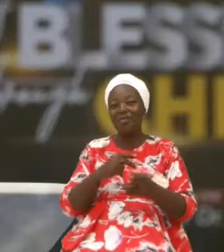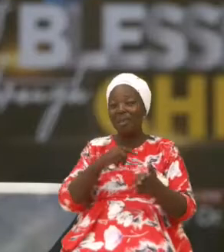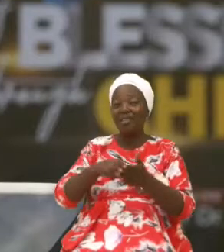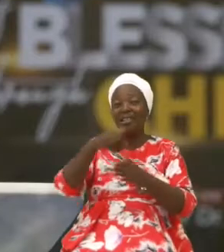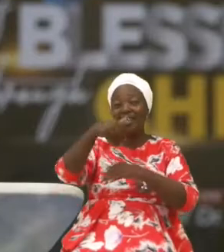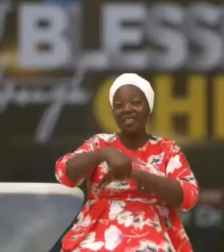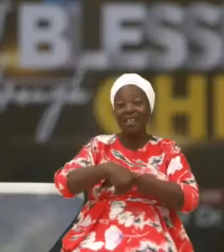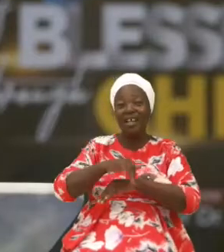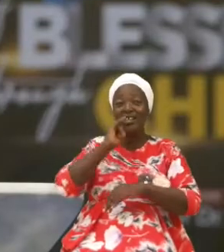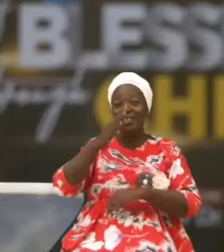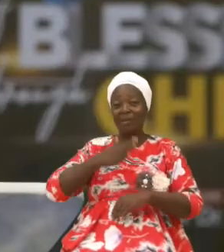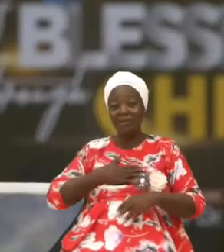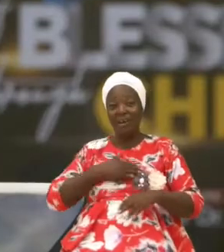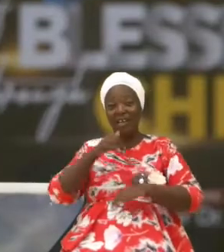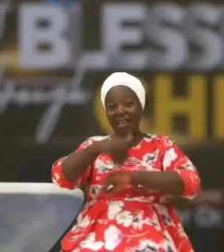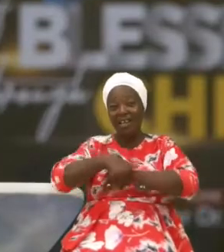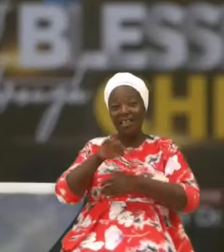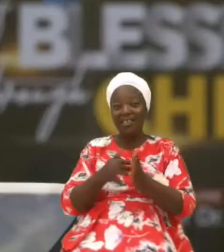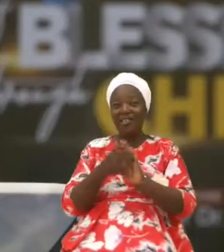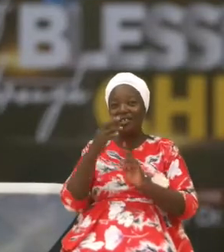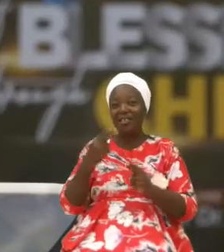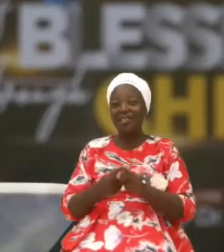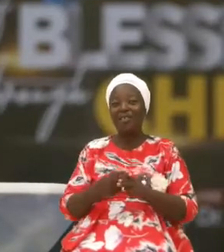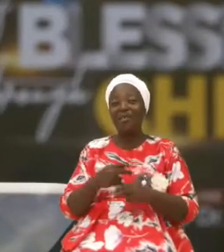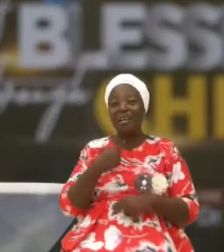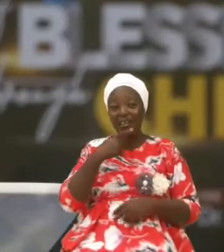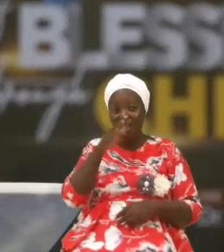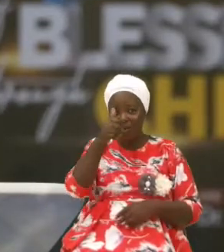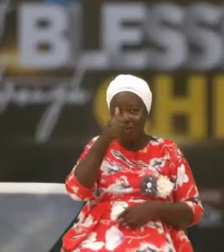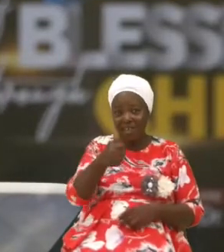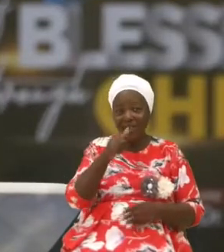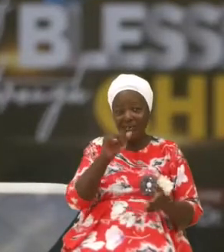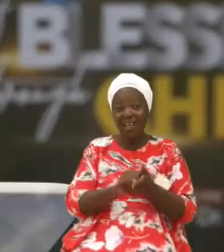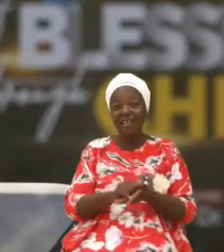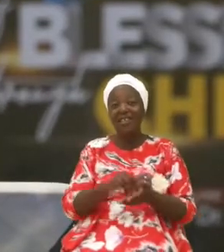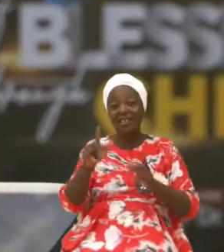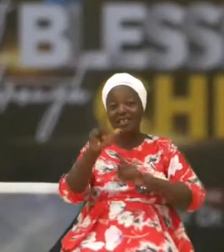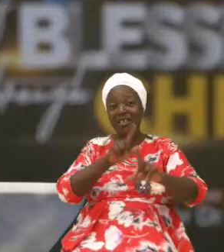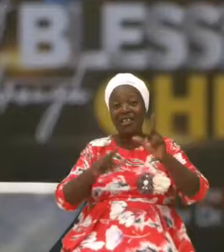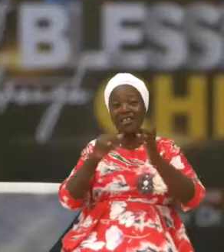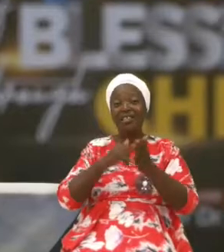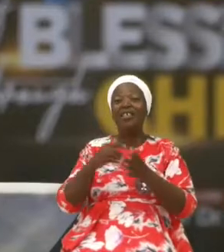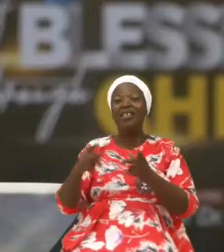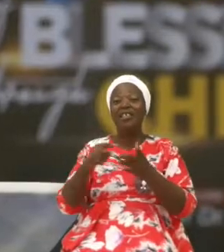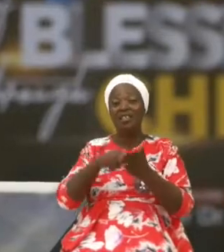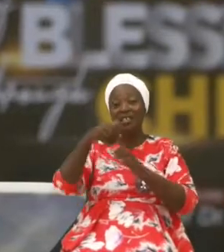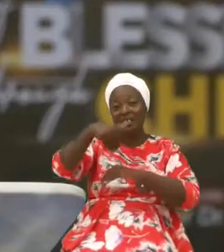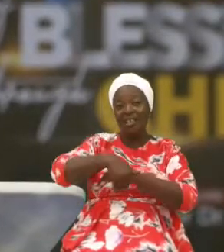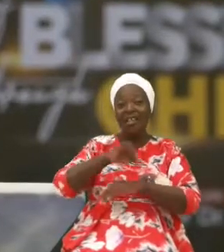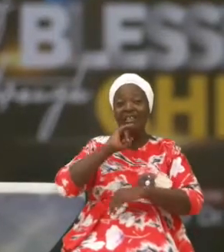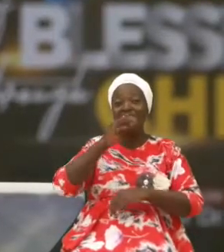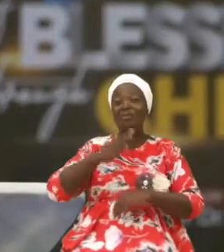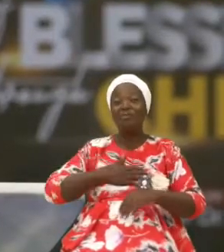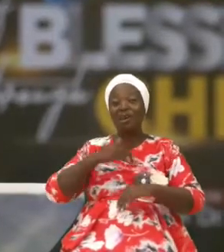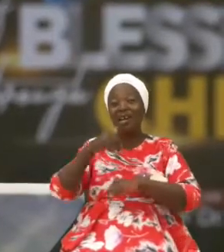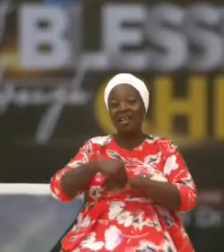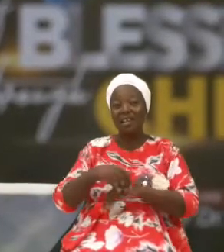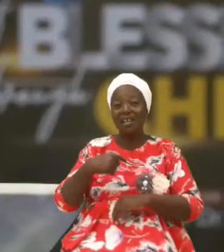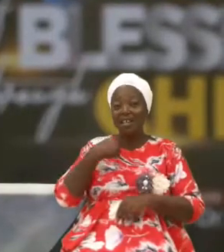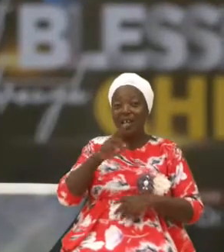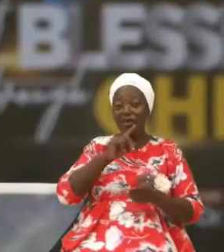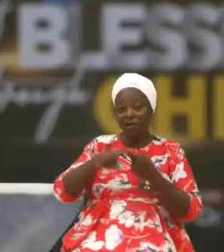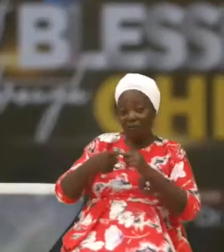Tonight is your night. Tonight is my night. Tell yourself, tonight is